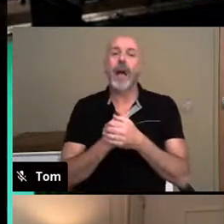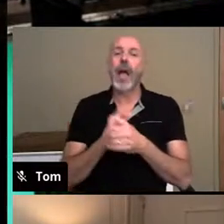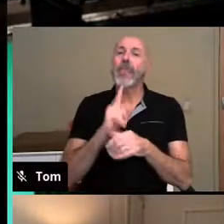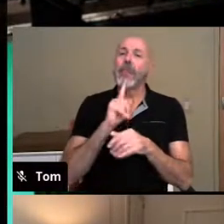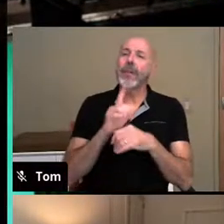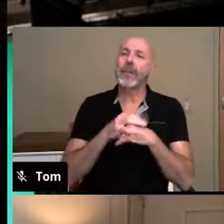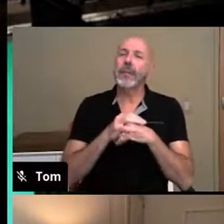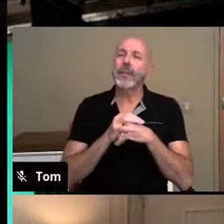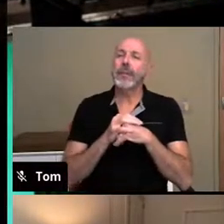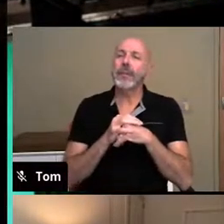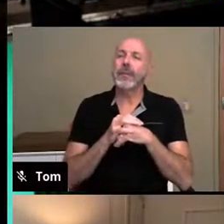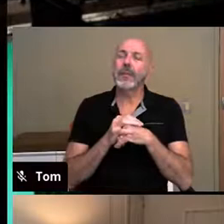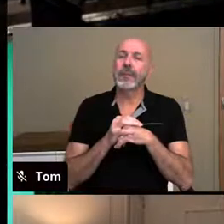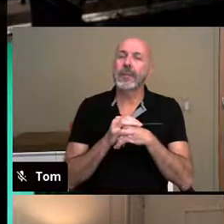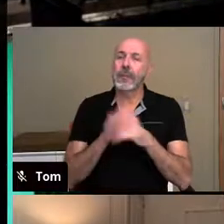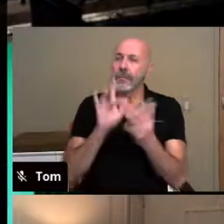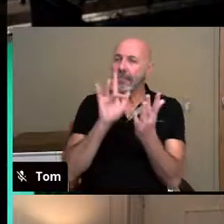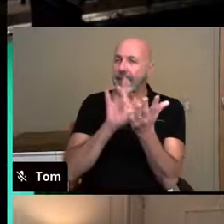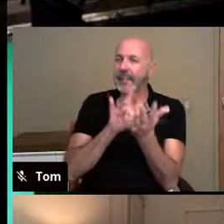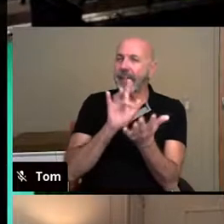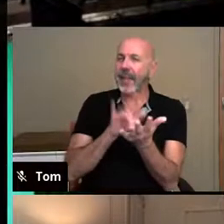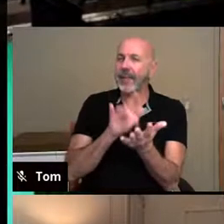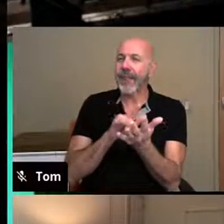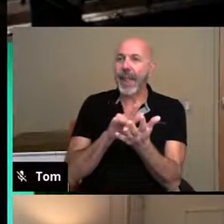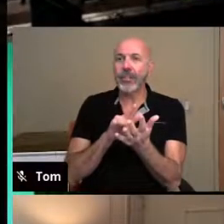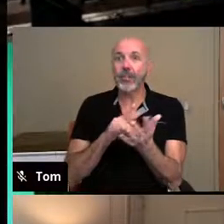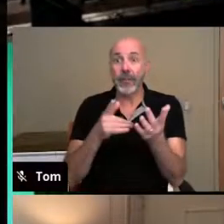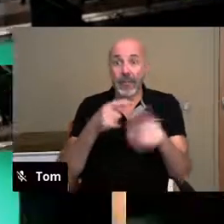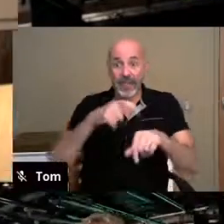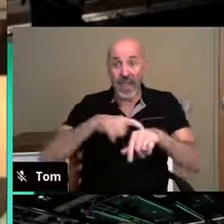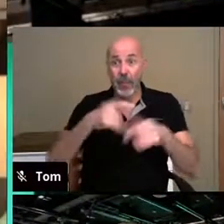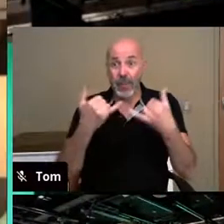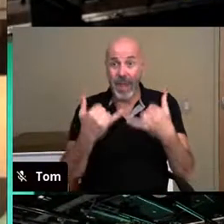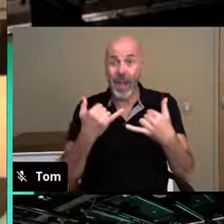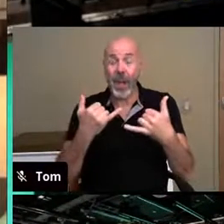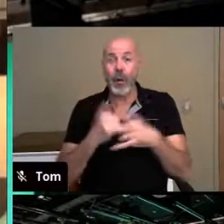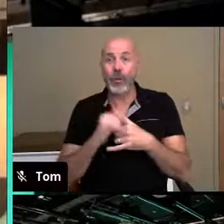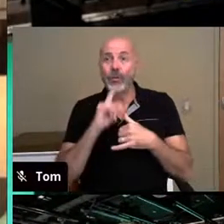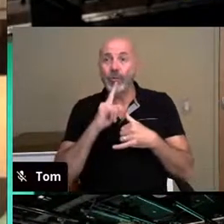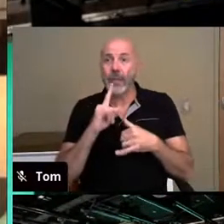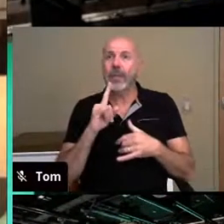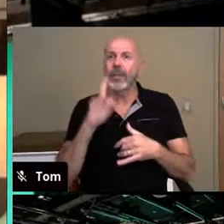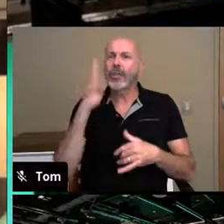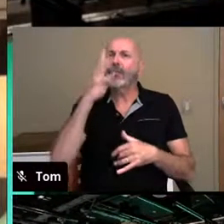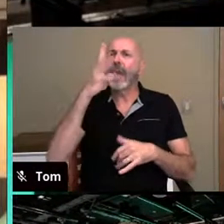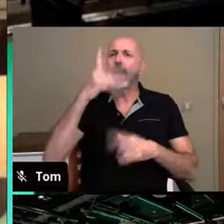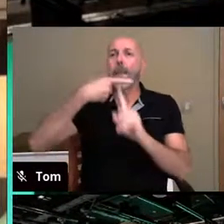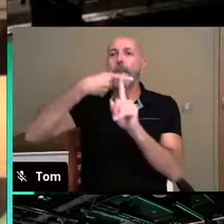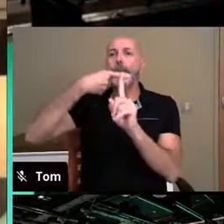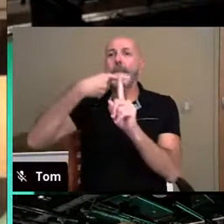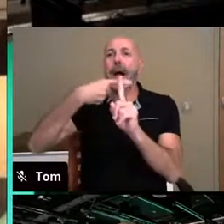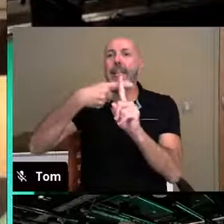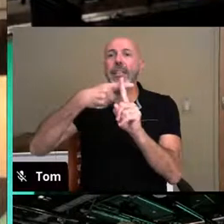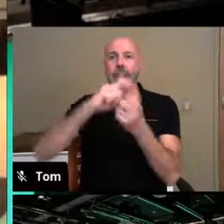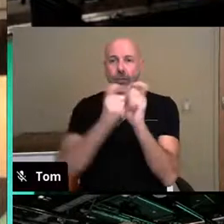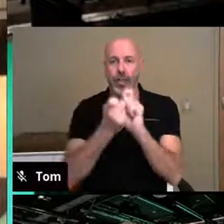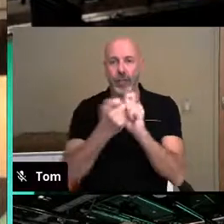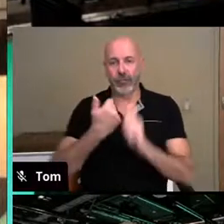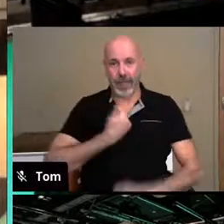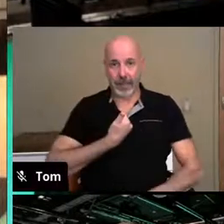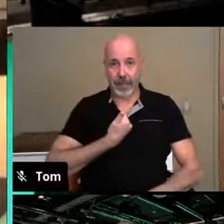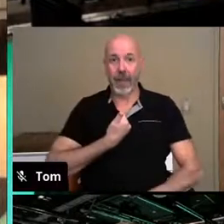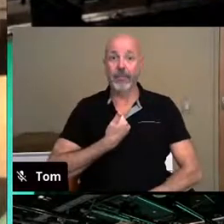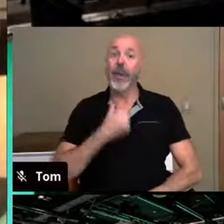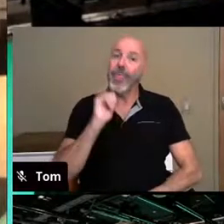really take advantage of this turbulent time we're in to create positive change for myself. Yeah. So that's my